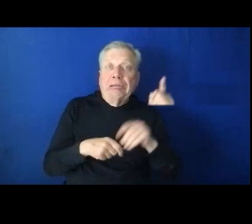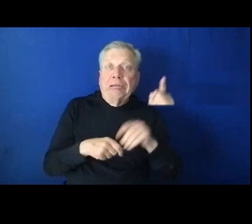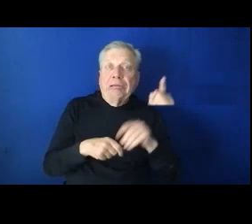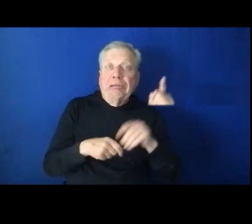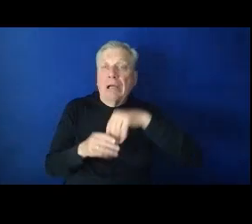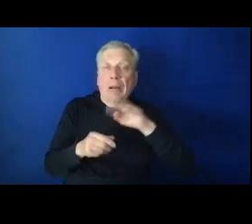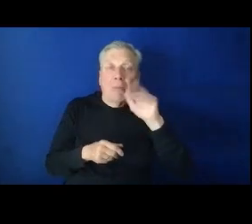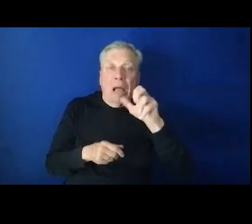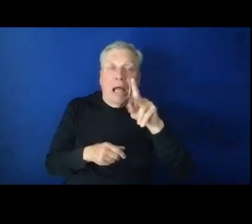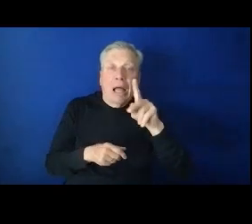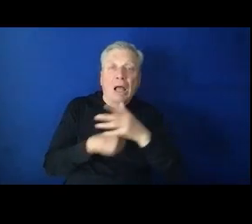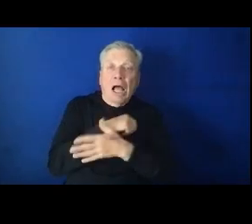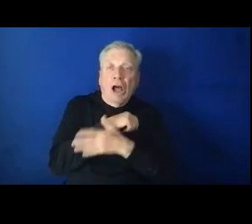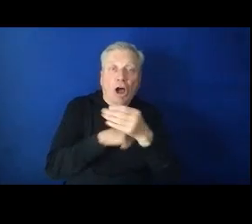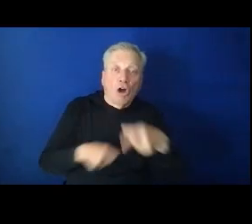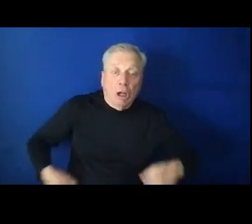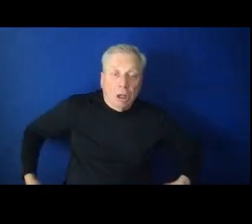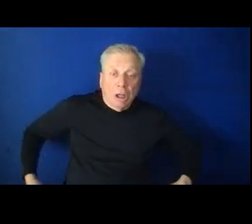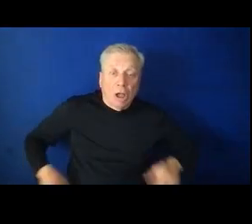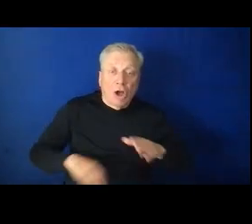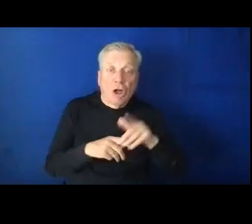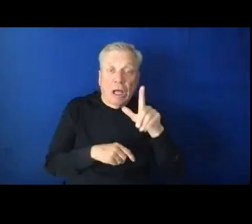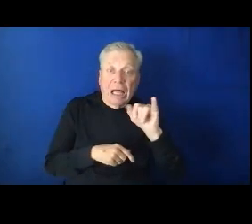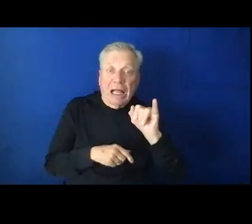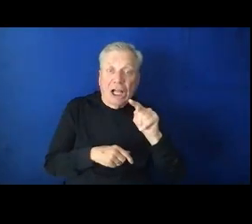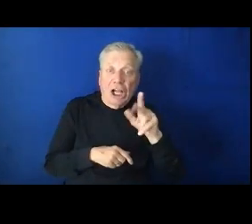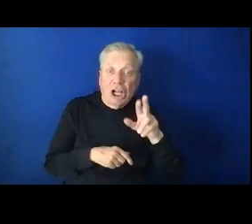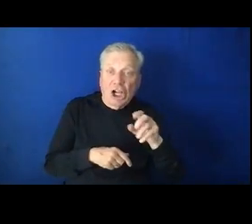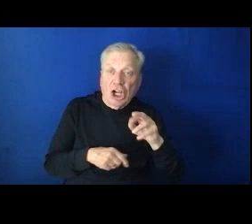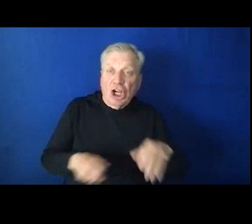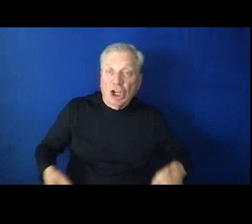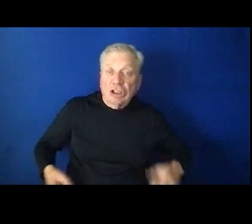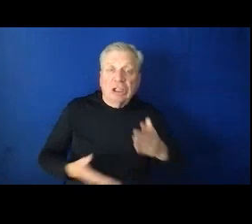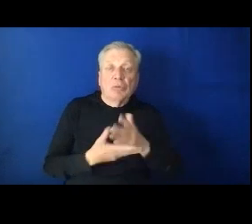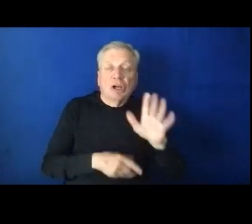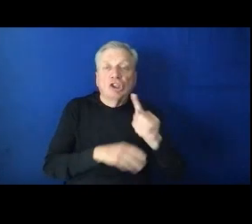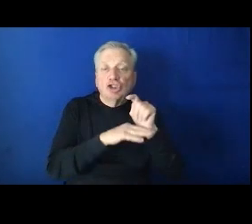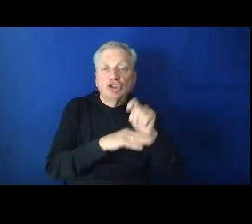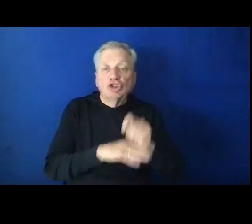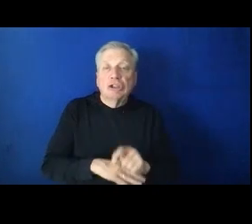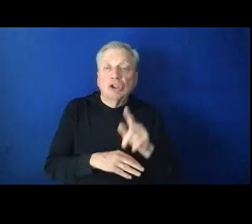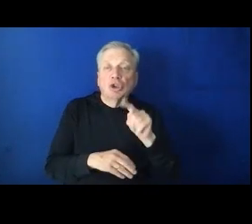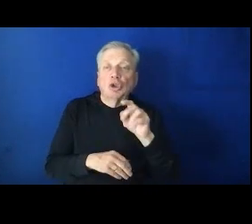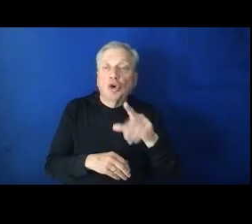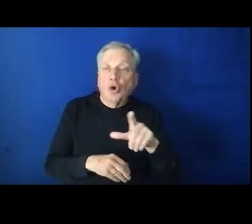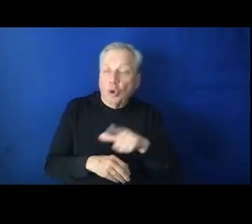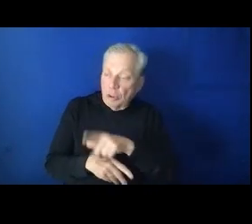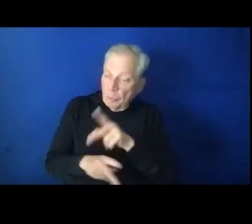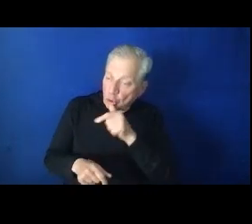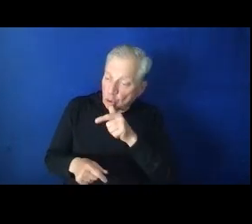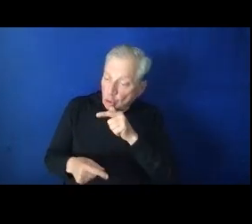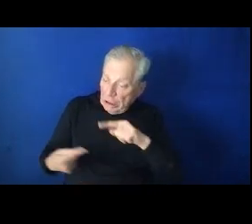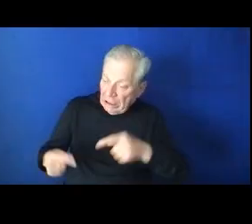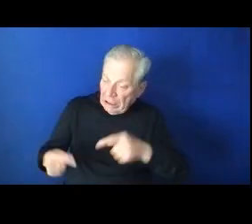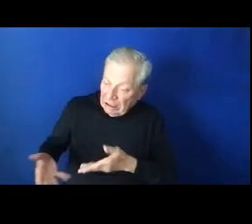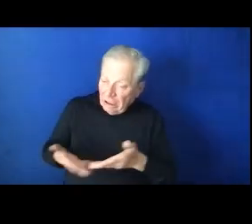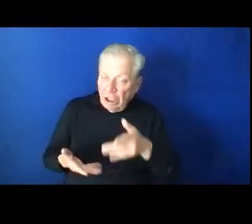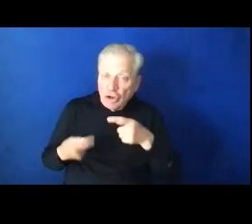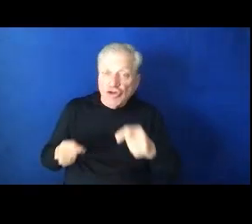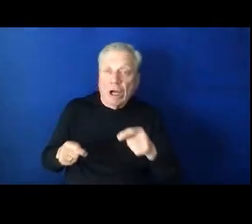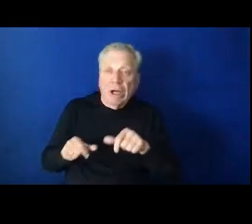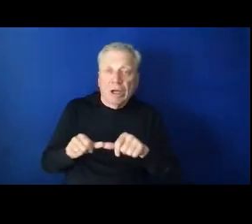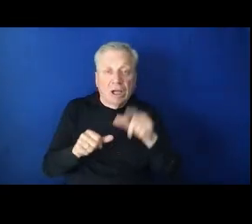carry somebody on a litter or one of the kind of the traditional tools where you move an injured person around, if you've tried to carry them from